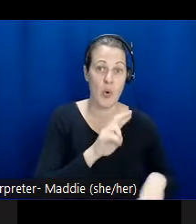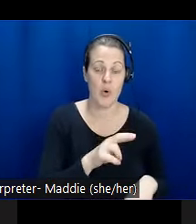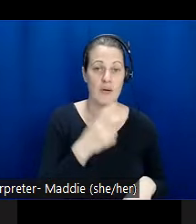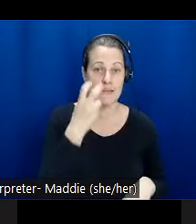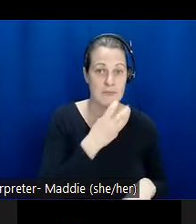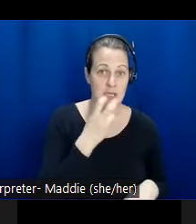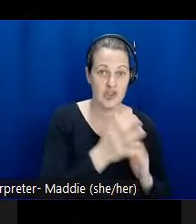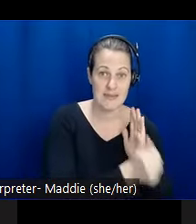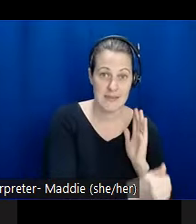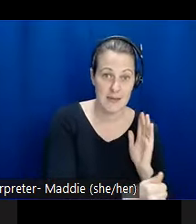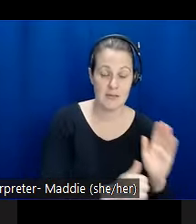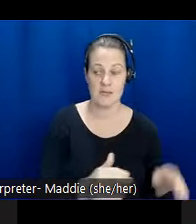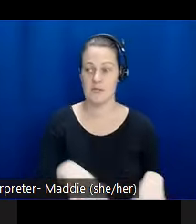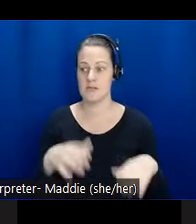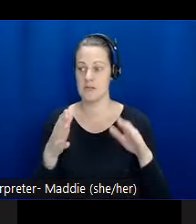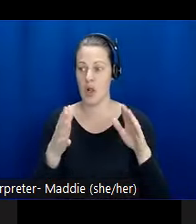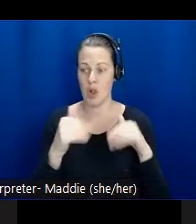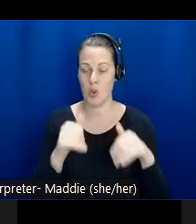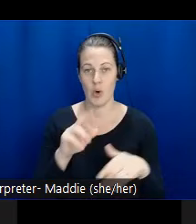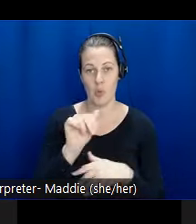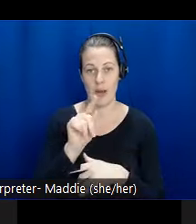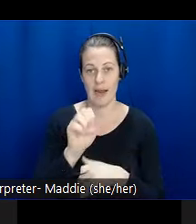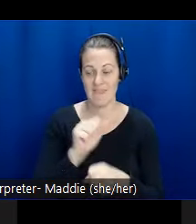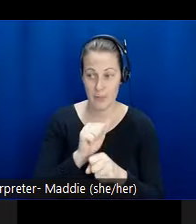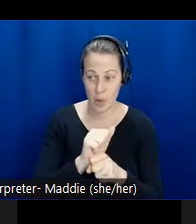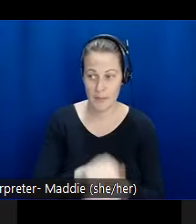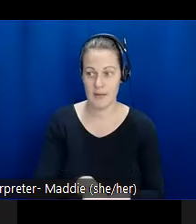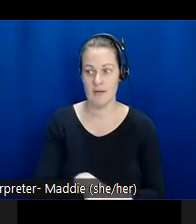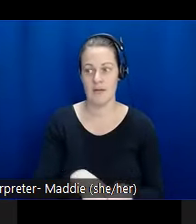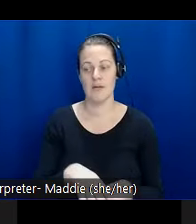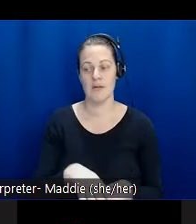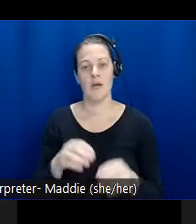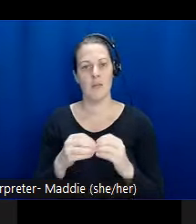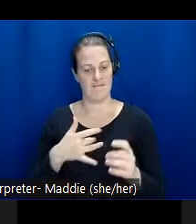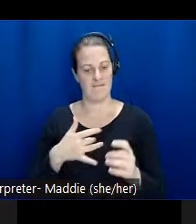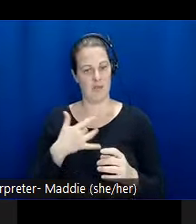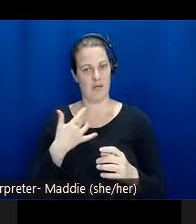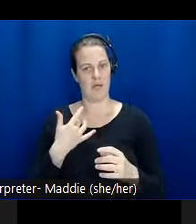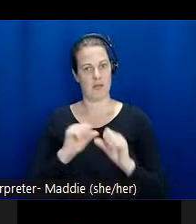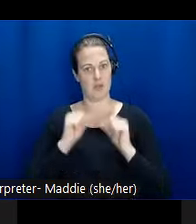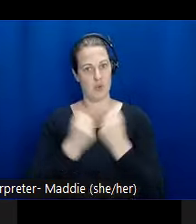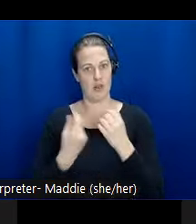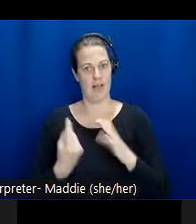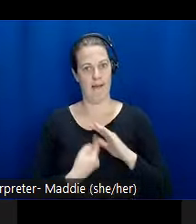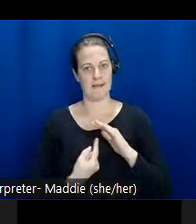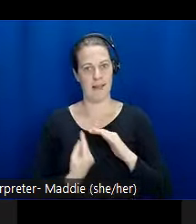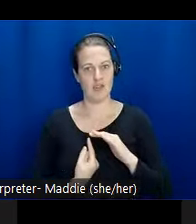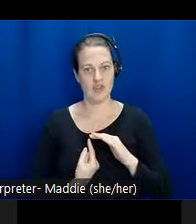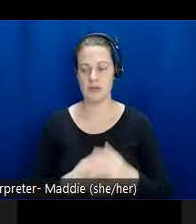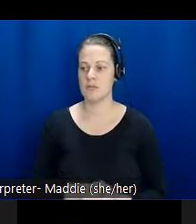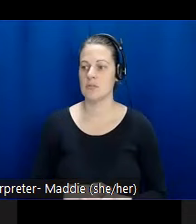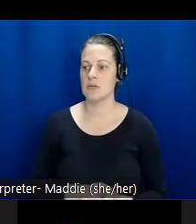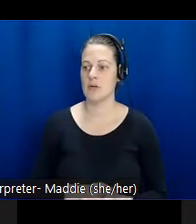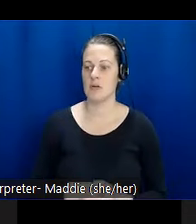education, lower rates of employment. You can have the sense of social isolation as you have a loss of